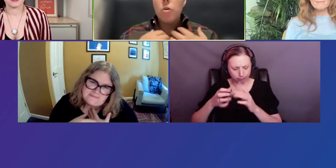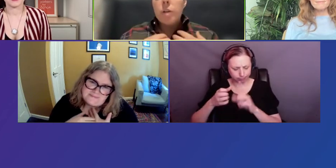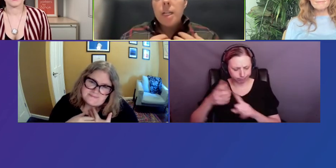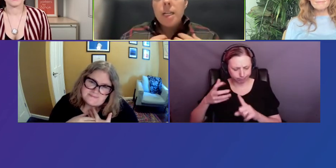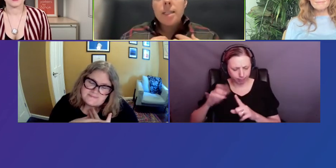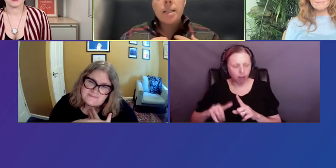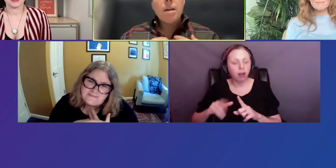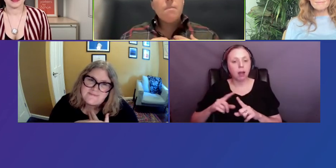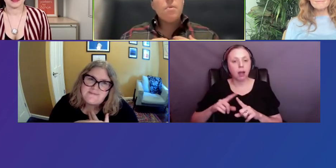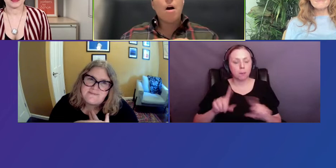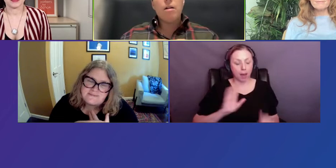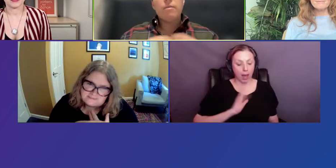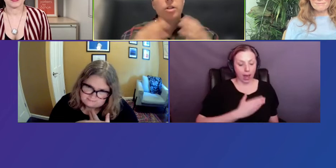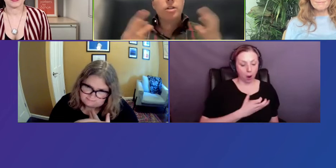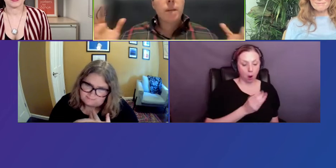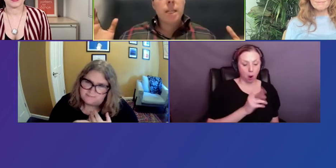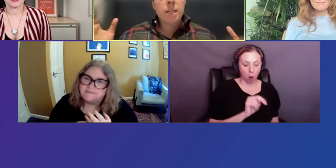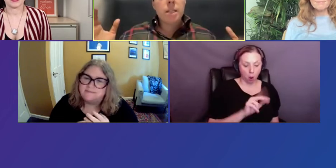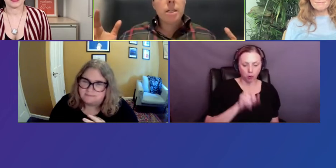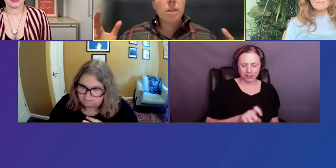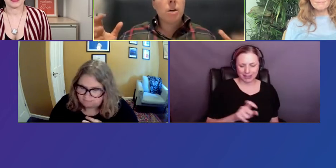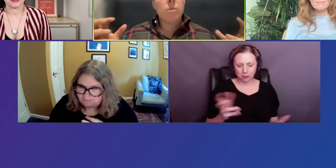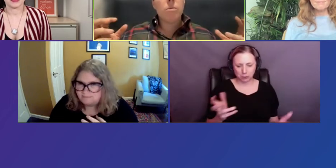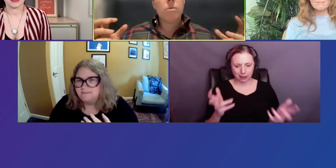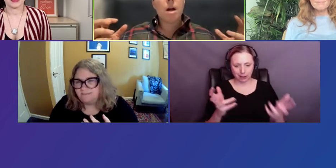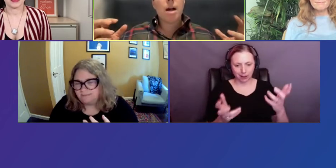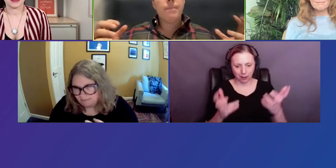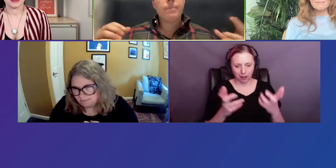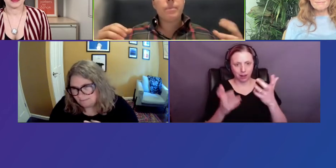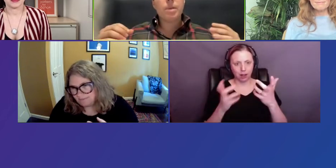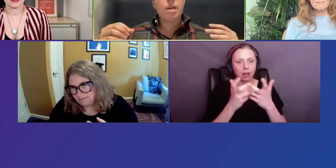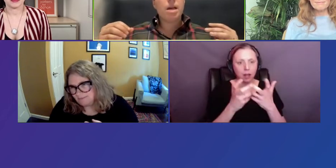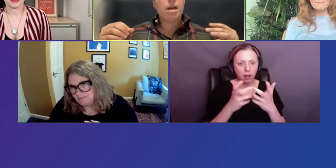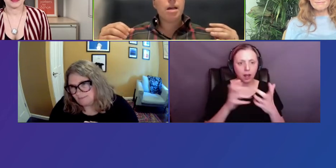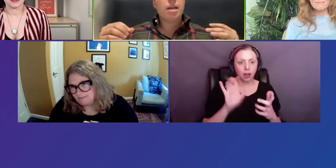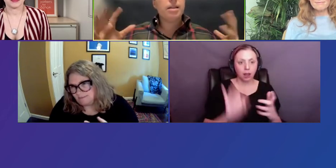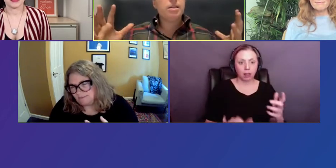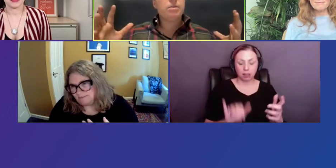our own needs, all of which have been,